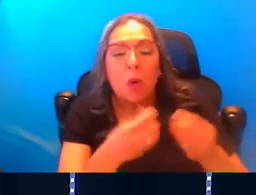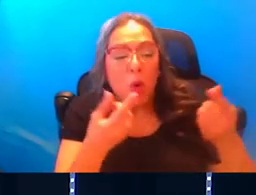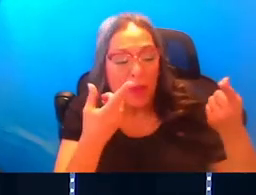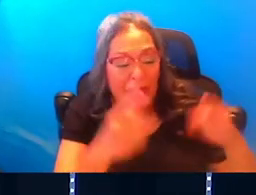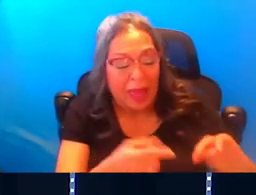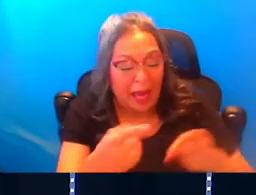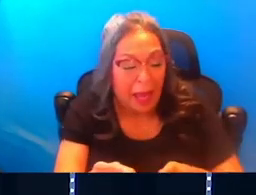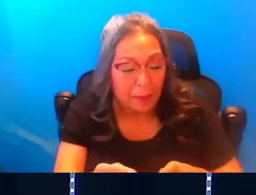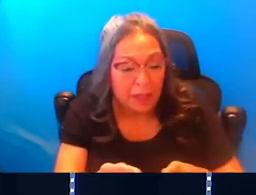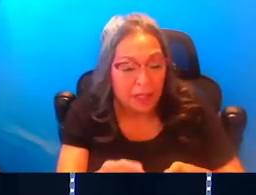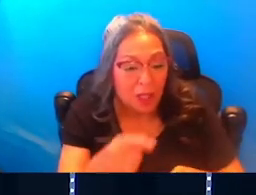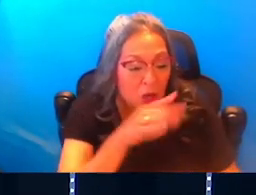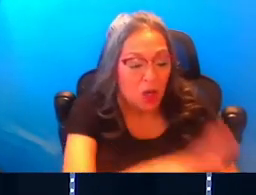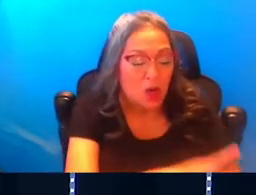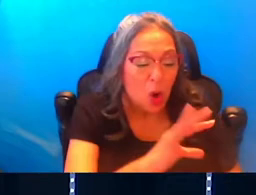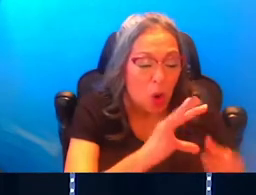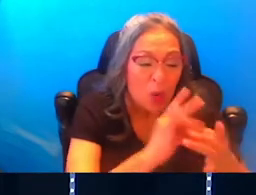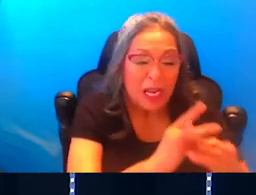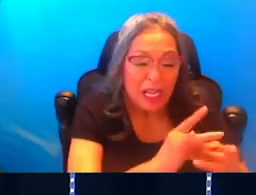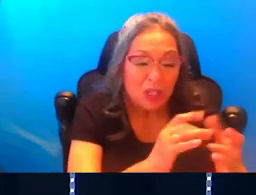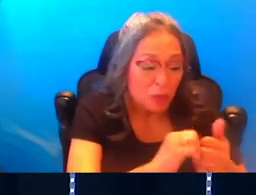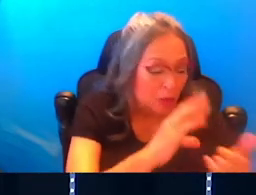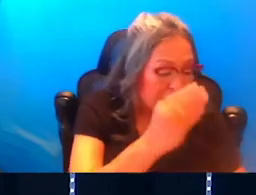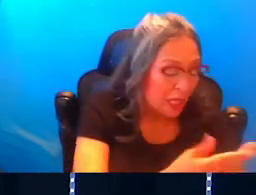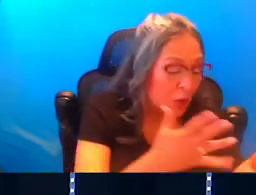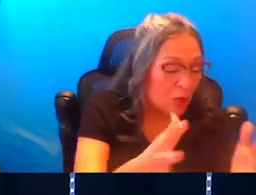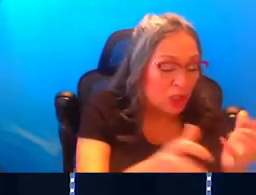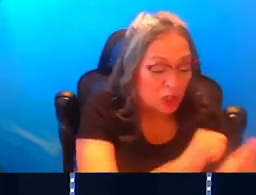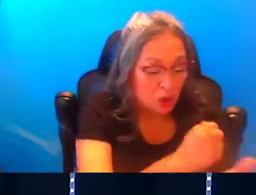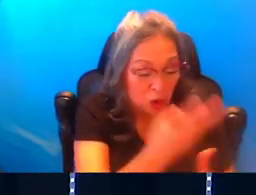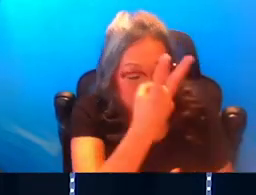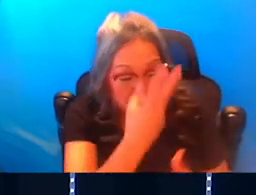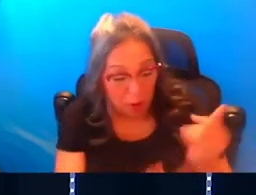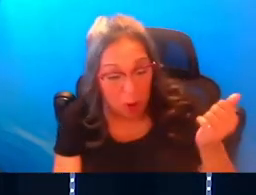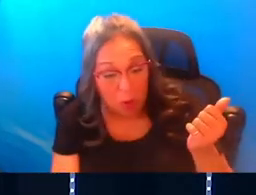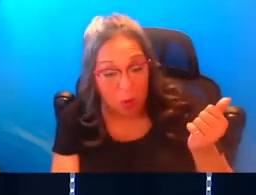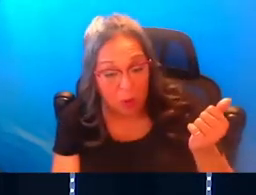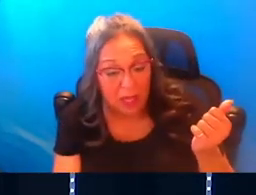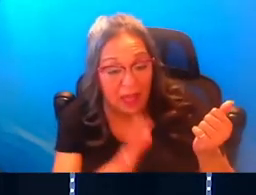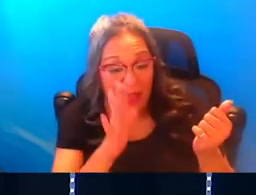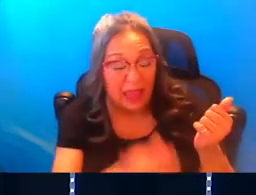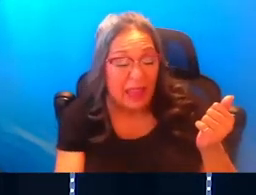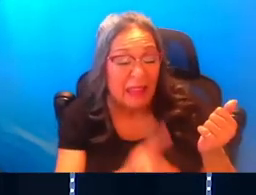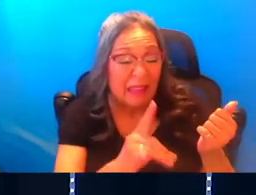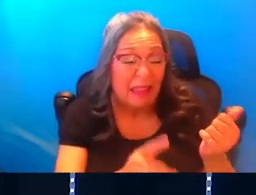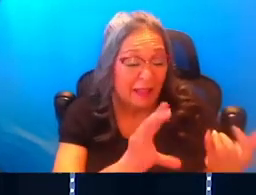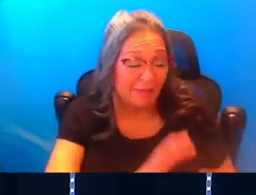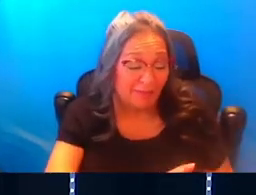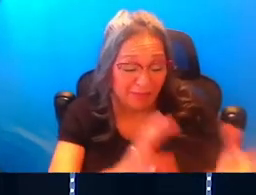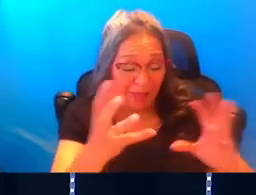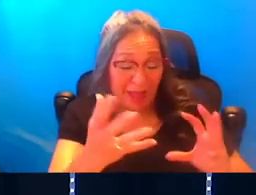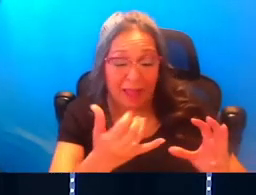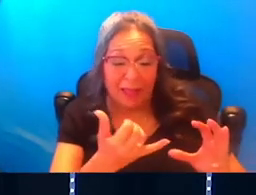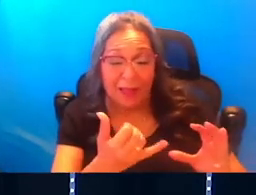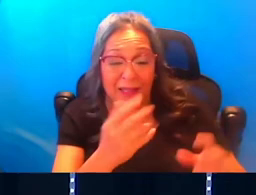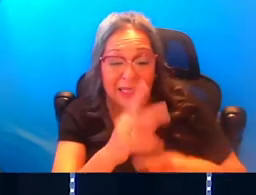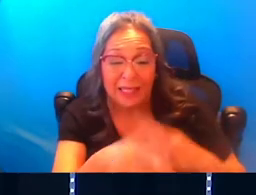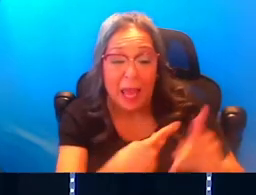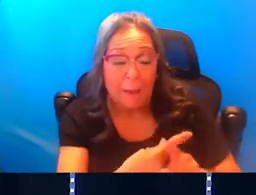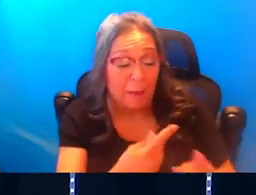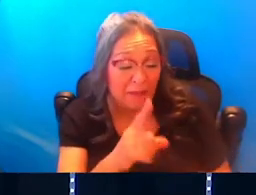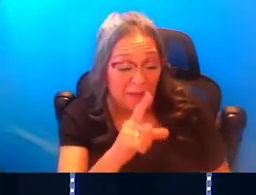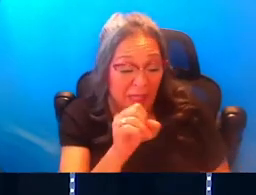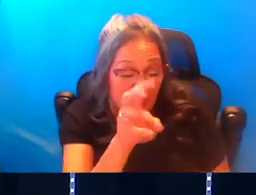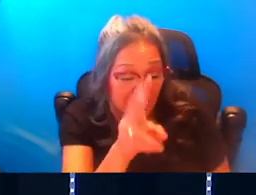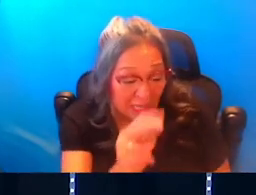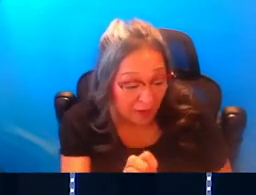that relationship is going to destroy you and him both. And it's a dysfunctional love. And the only person that we can